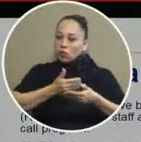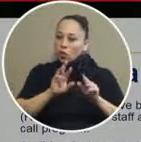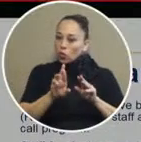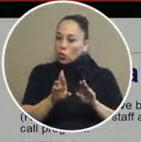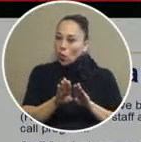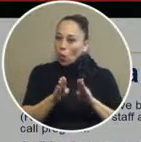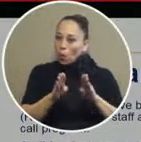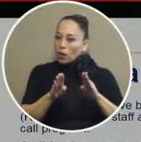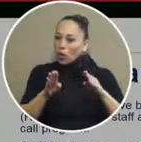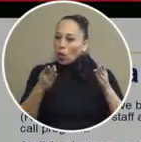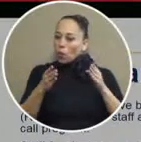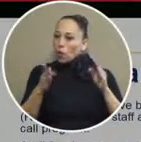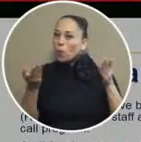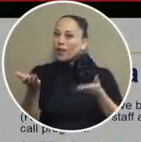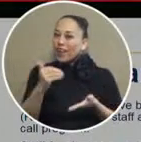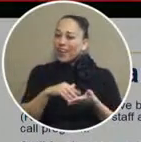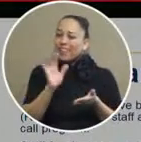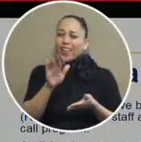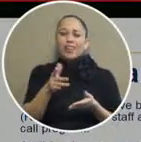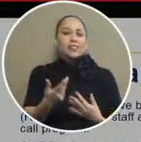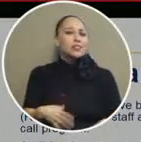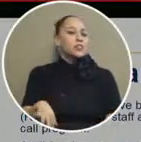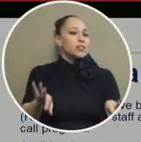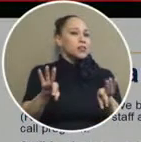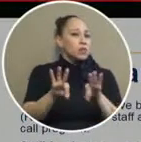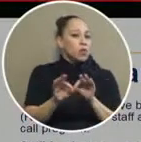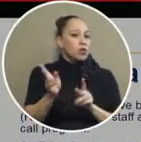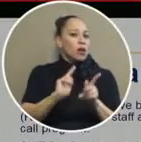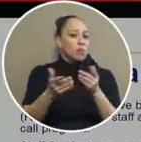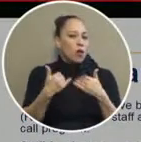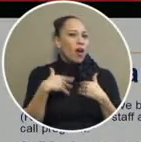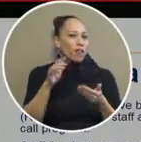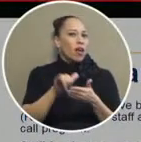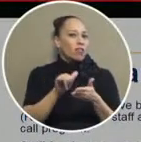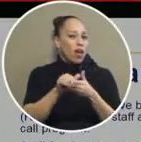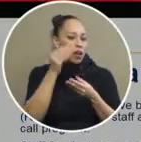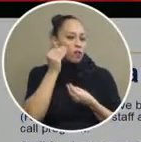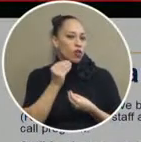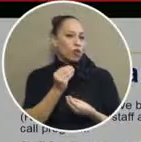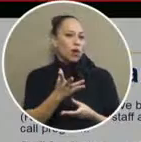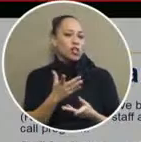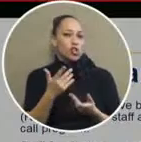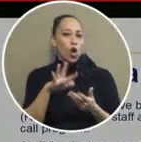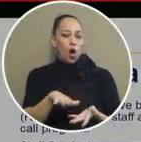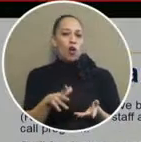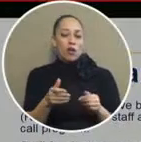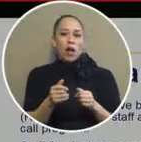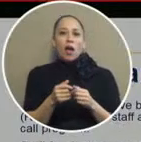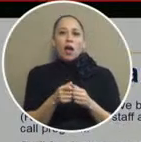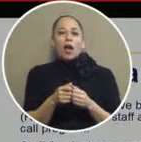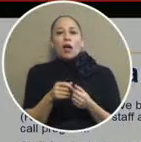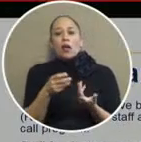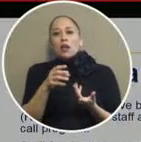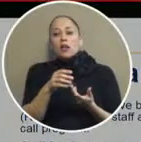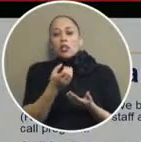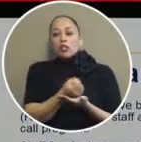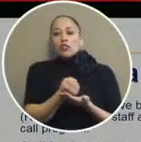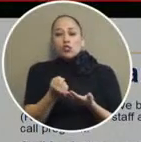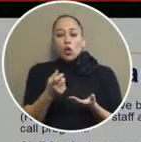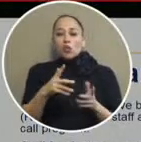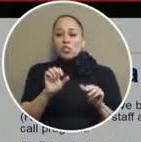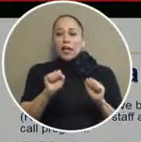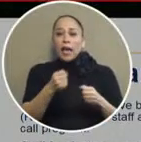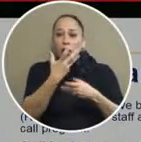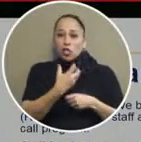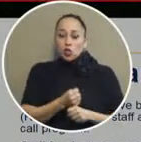reopening. It's just so important that folks get that information from a reliable source, and our neighborhood coalition has been fabulous for that.